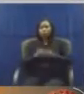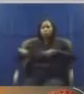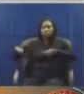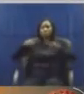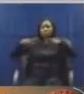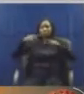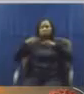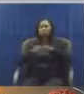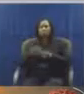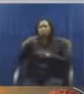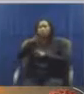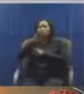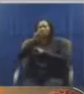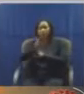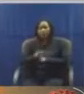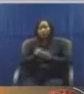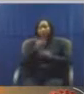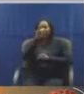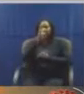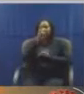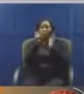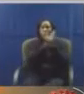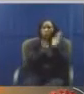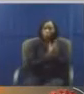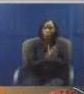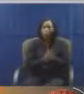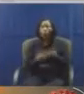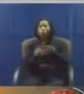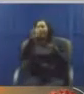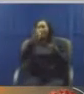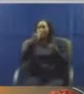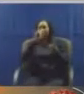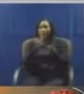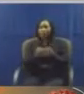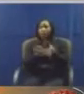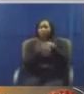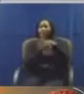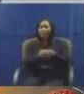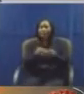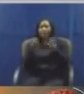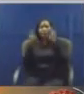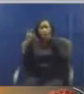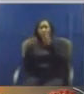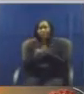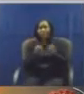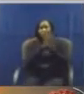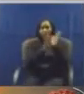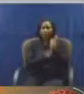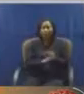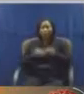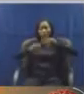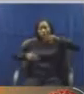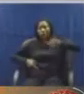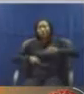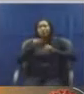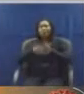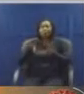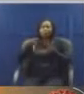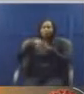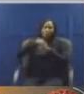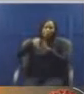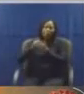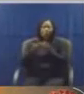Criminal Law Sexual Offences Amendment Bill, the Criminal Related Matters Bill, and the Domestic Violence Bill. And they cover a wide range of issues.